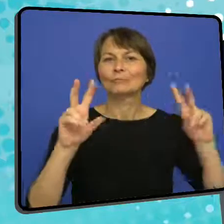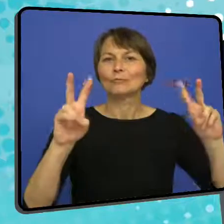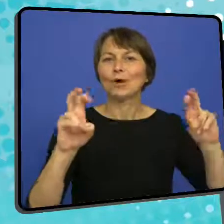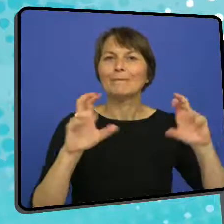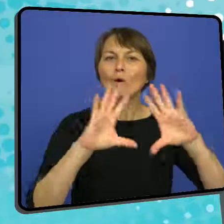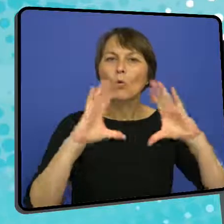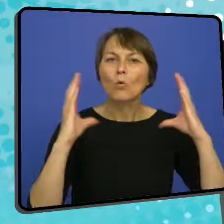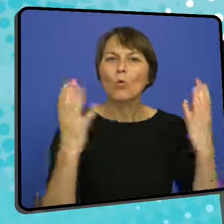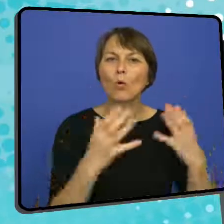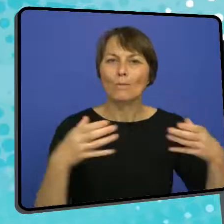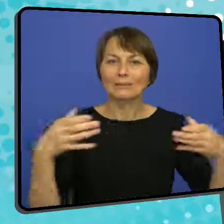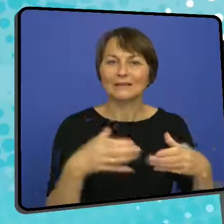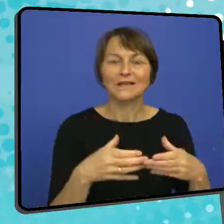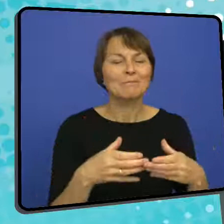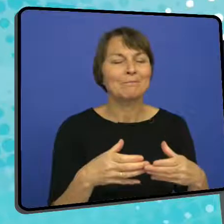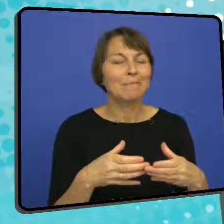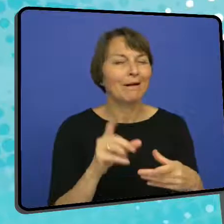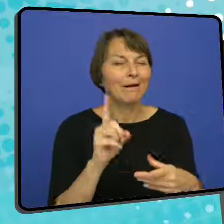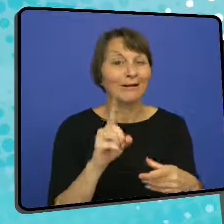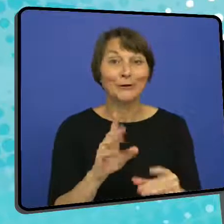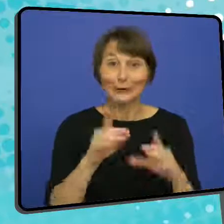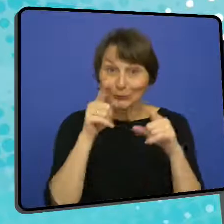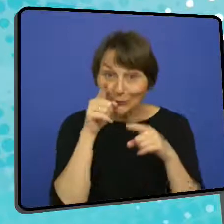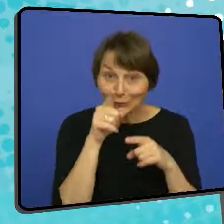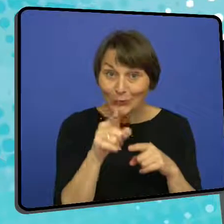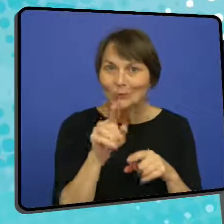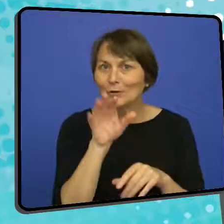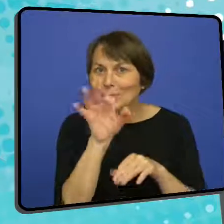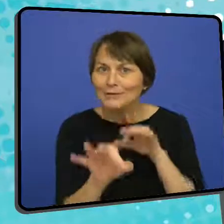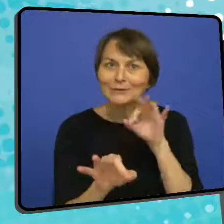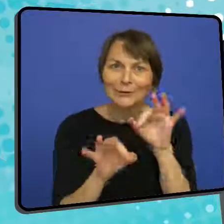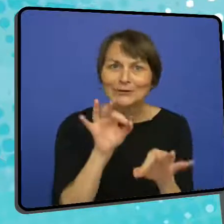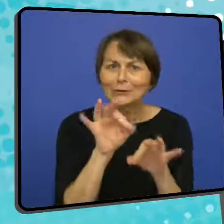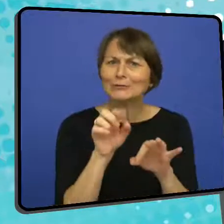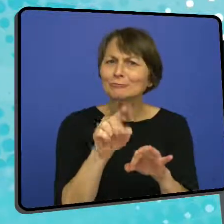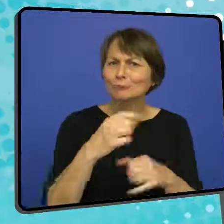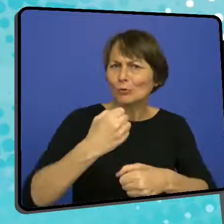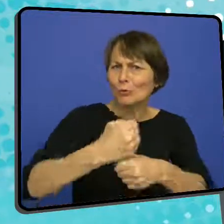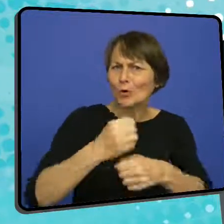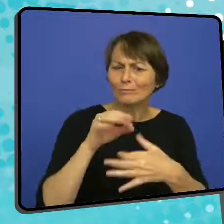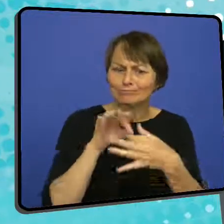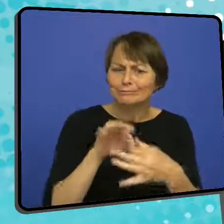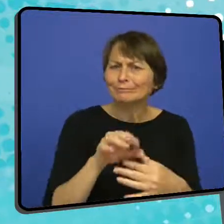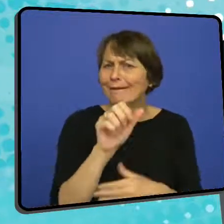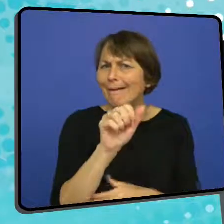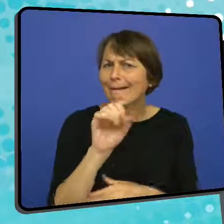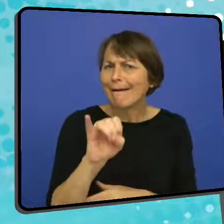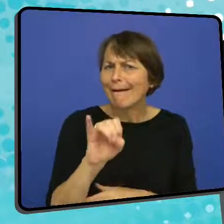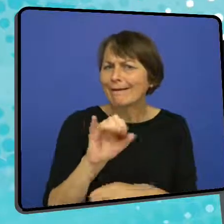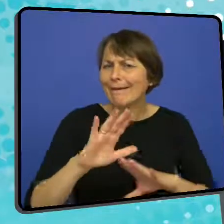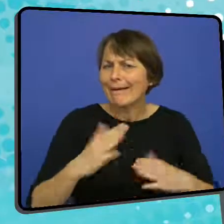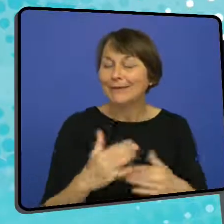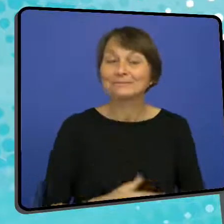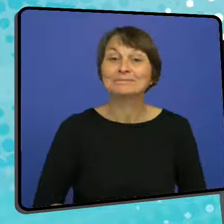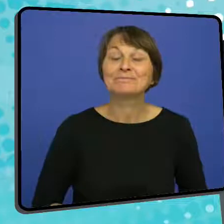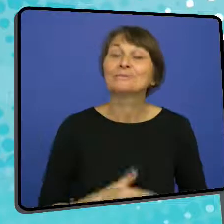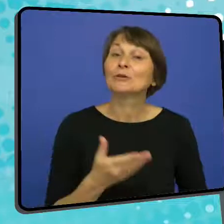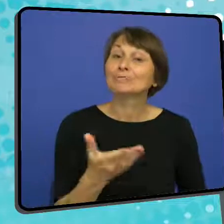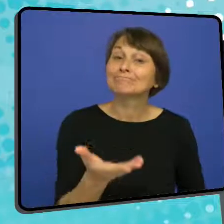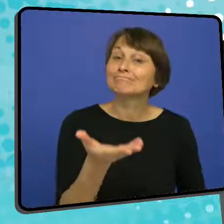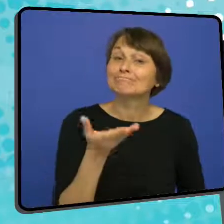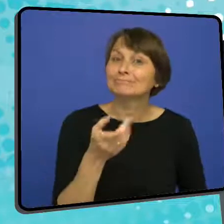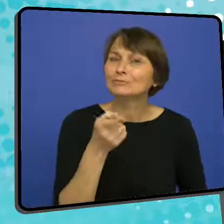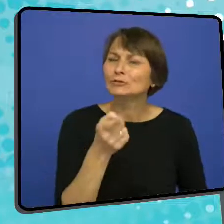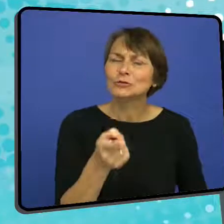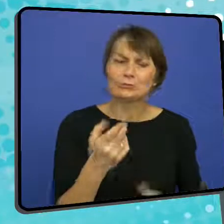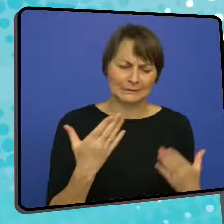ask you lots and lots of questions about what you do in AI. So can you start by telling us who you are and what you're currently